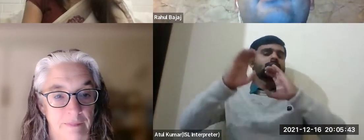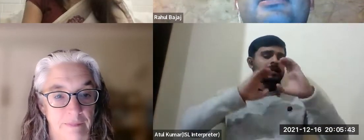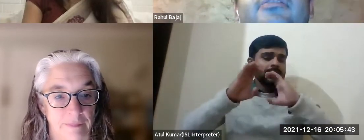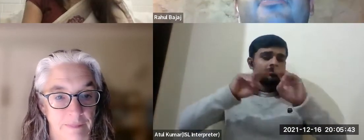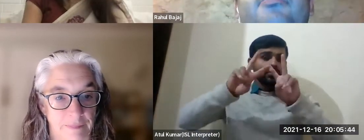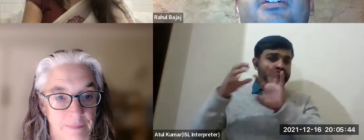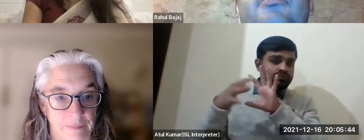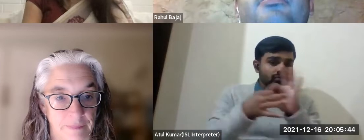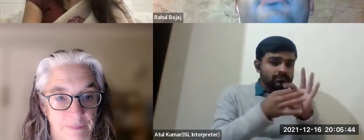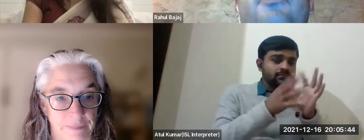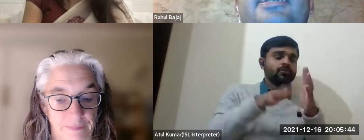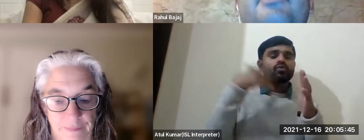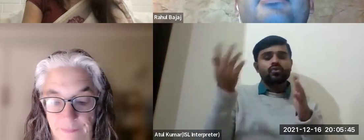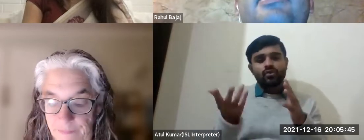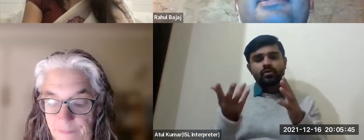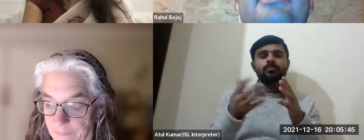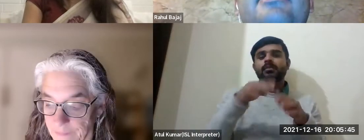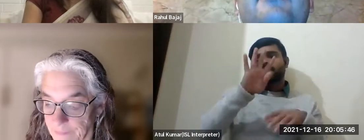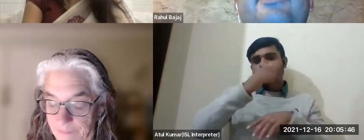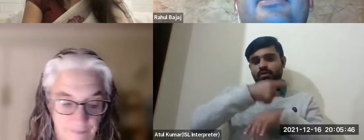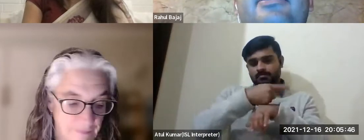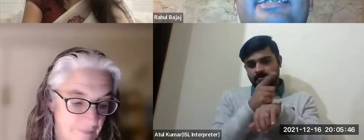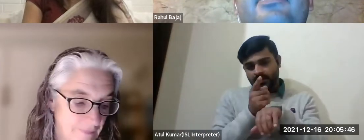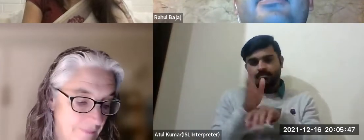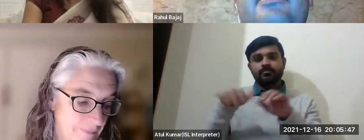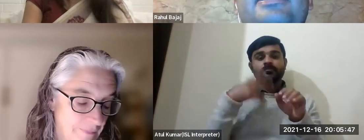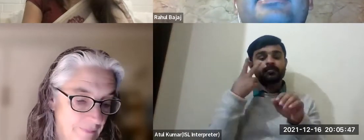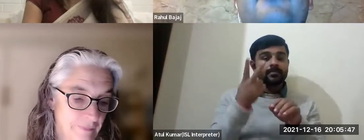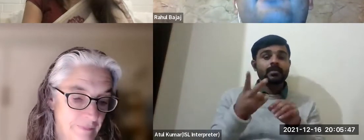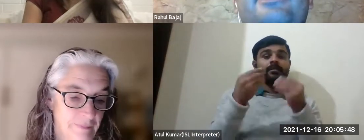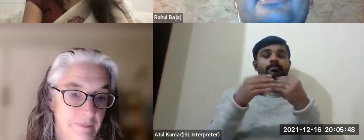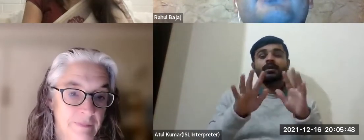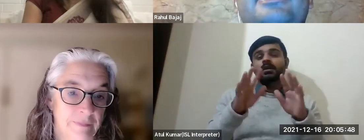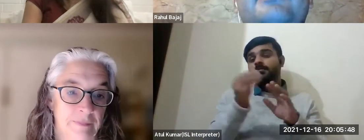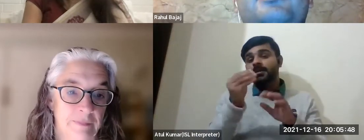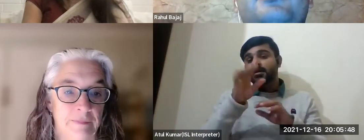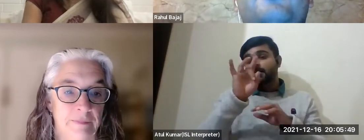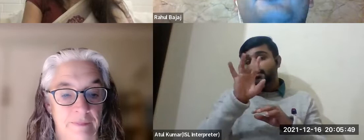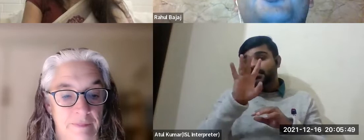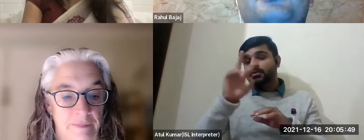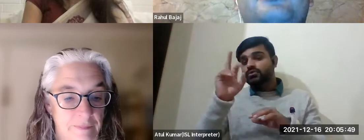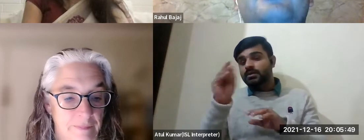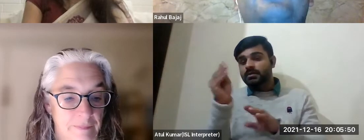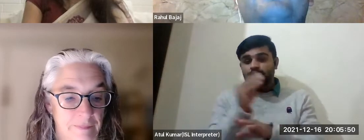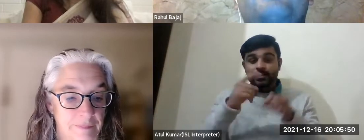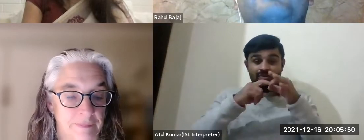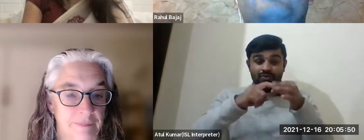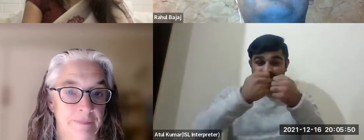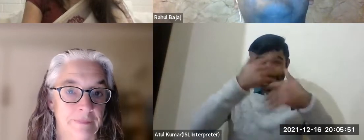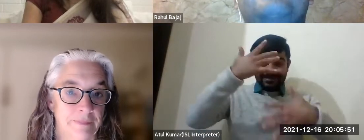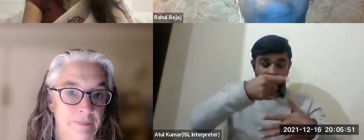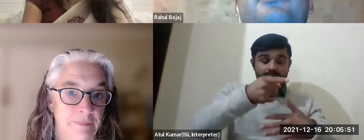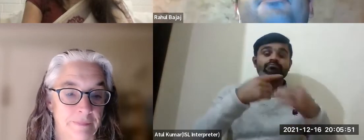around them for about 40 minutes, and then we will leave the remaining 15 to 20 minutes for questions and answers from